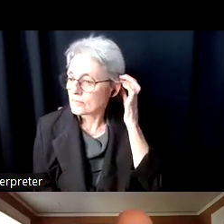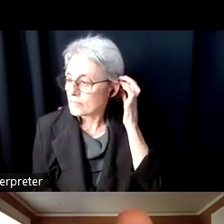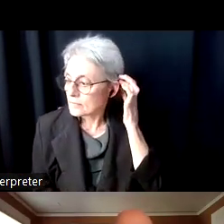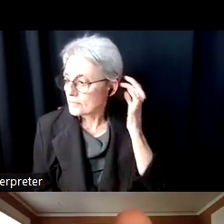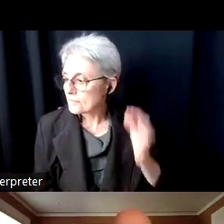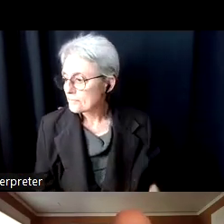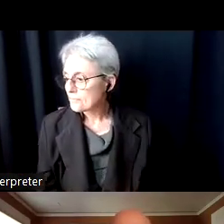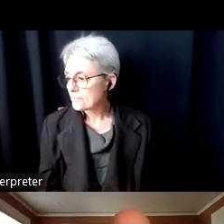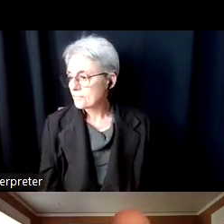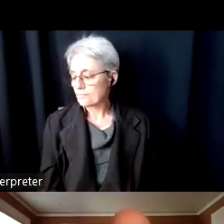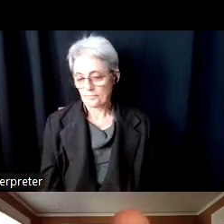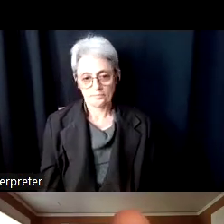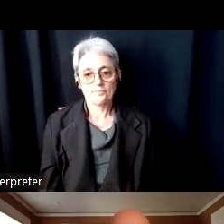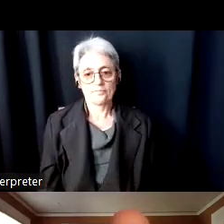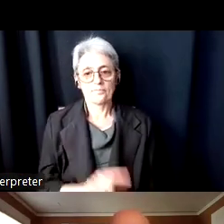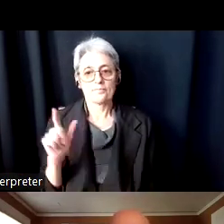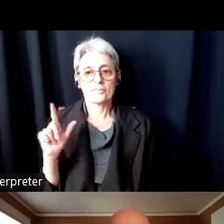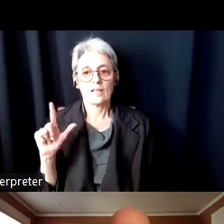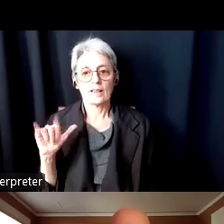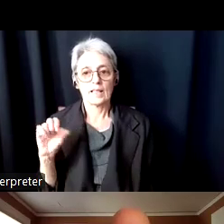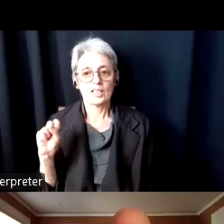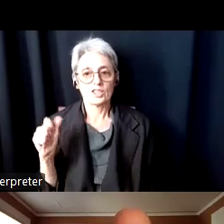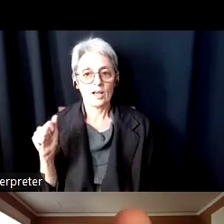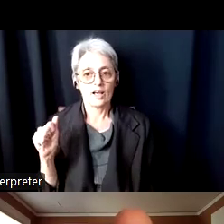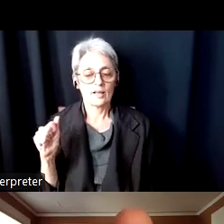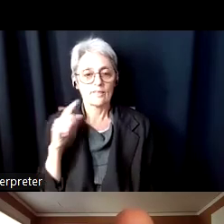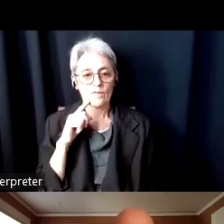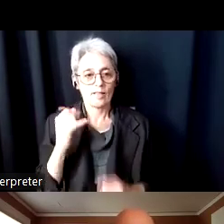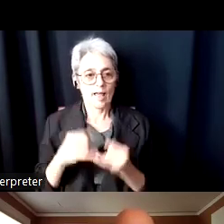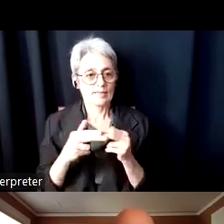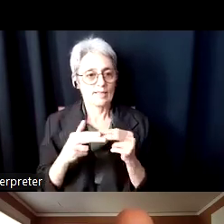And with that, I will turn it to Alicia for our closing slide.